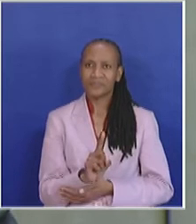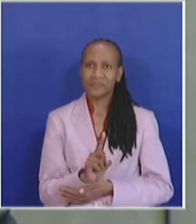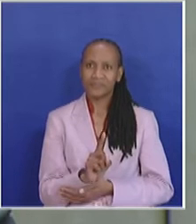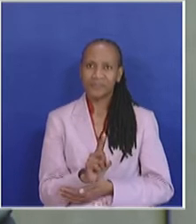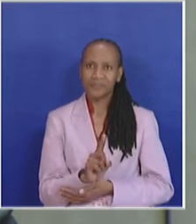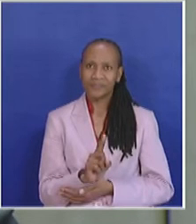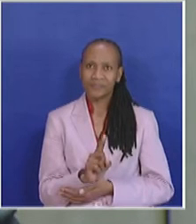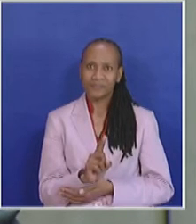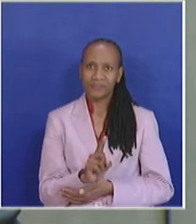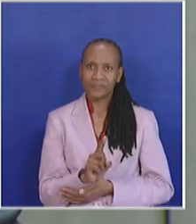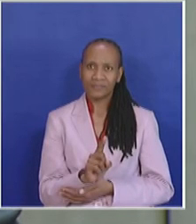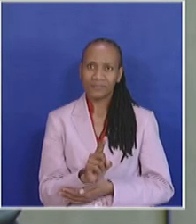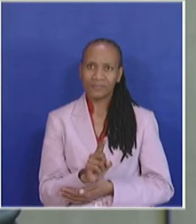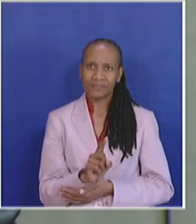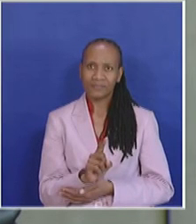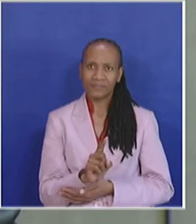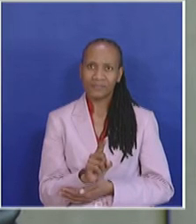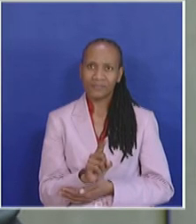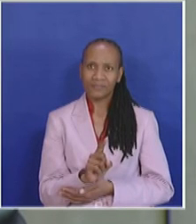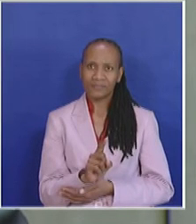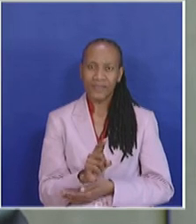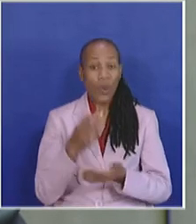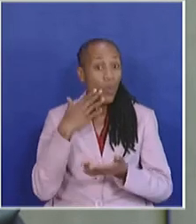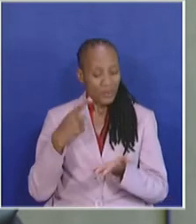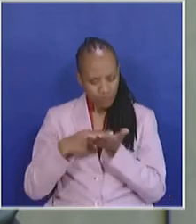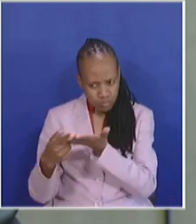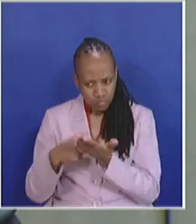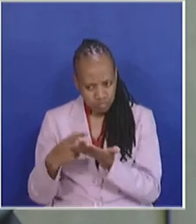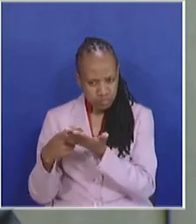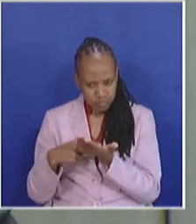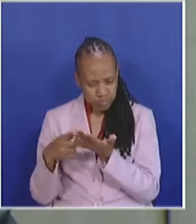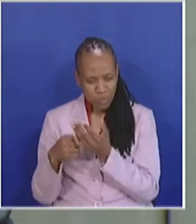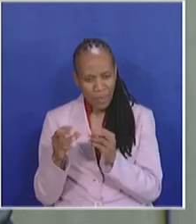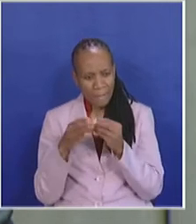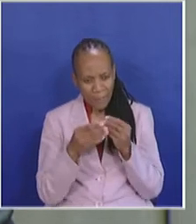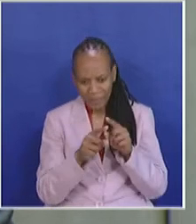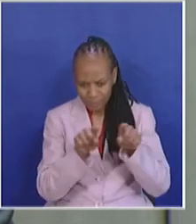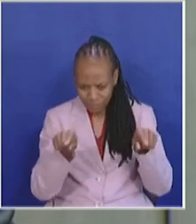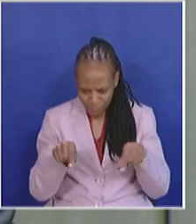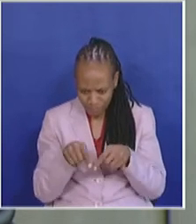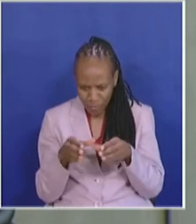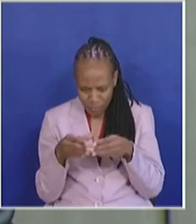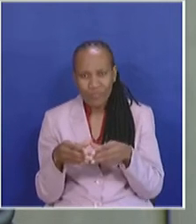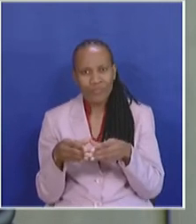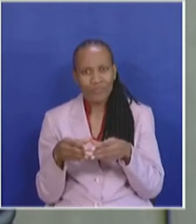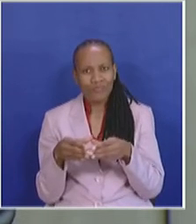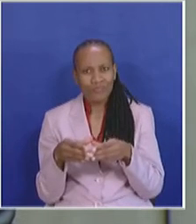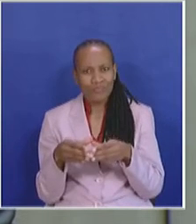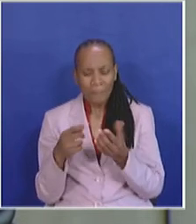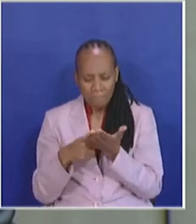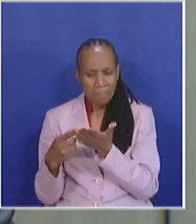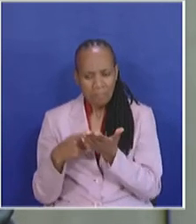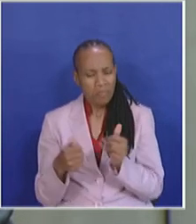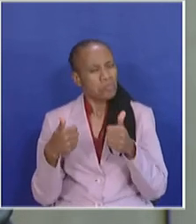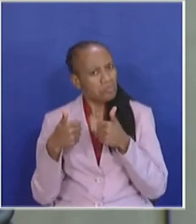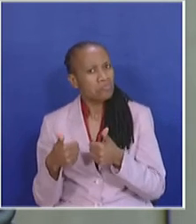the contributions that came from members, and primarily the kind of